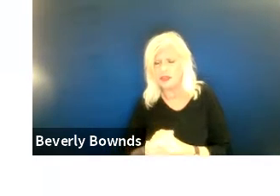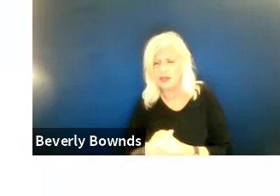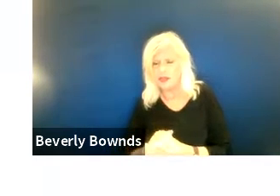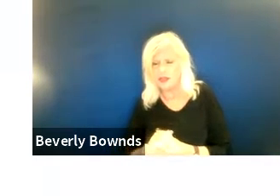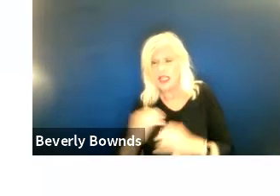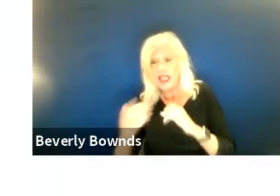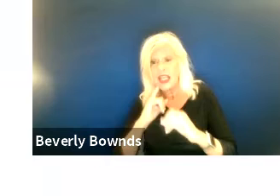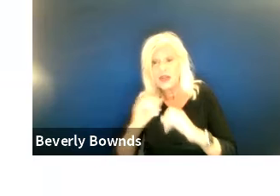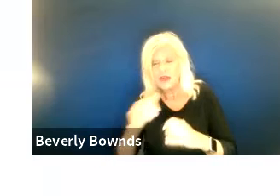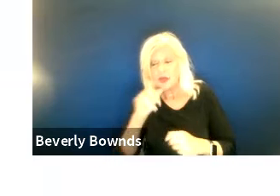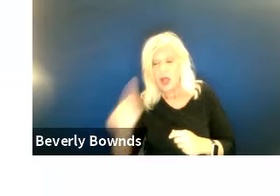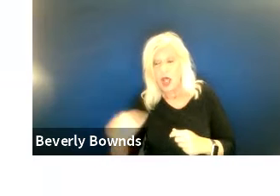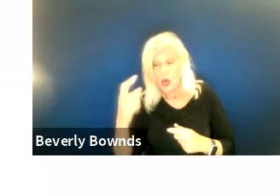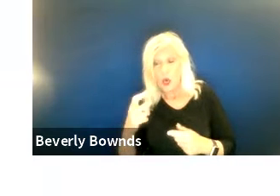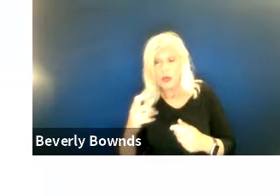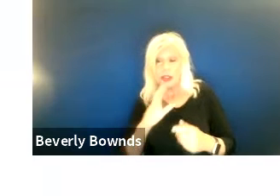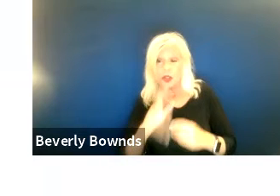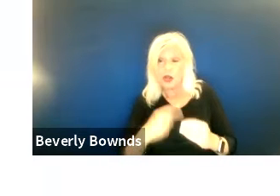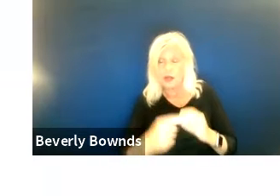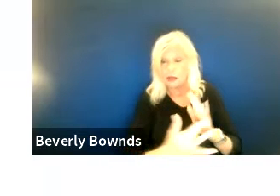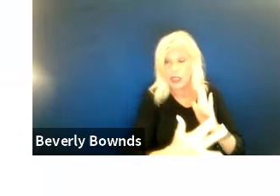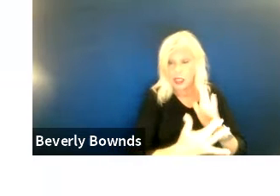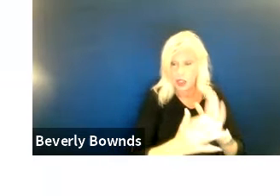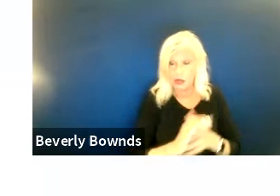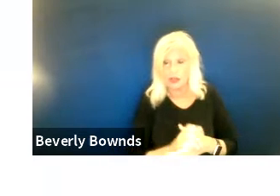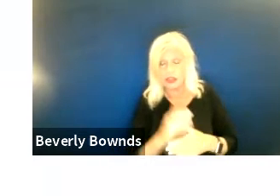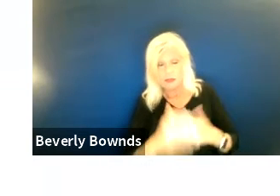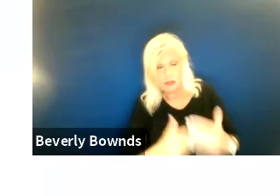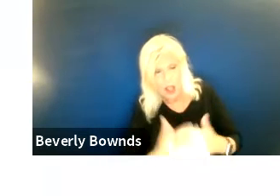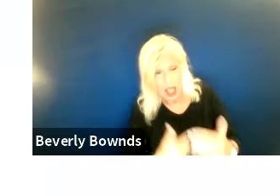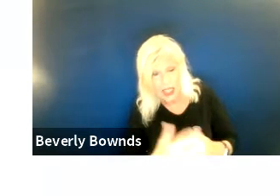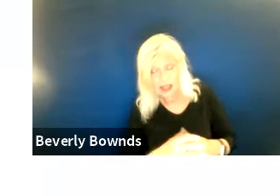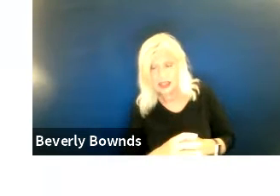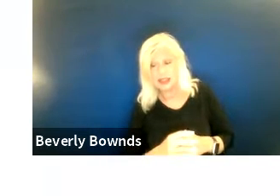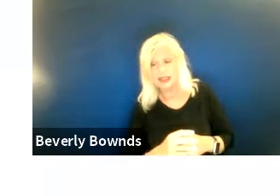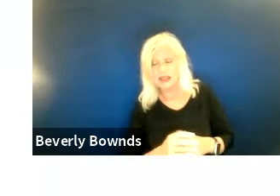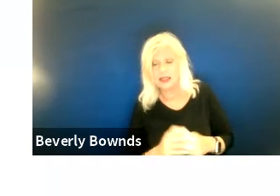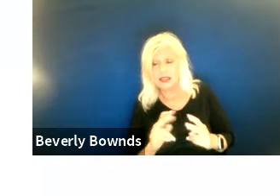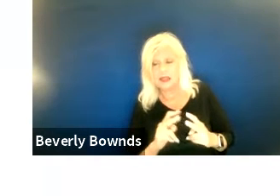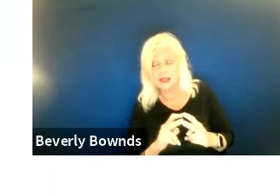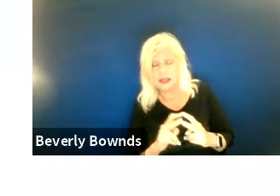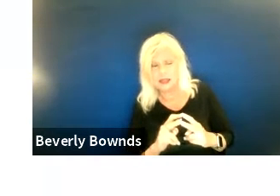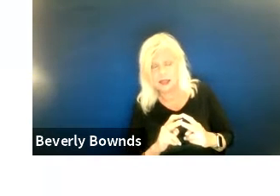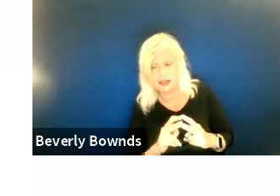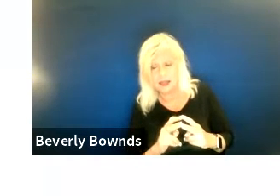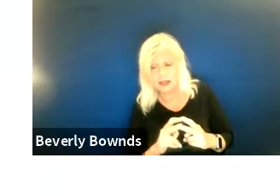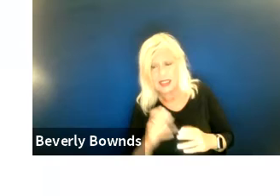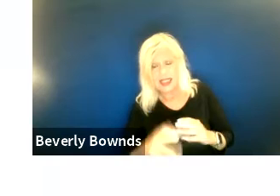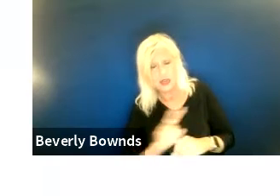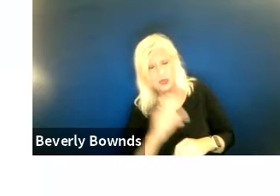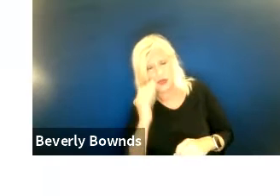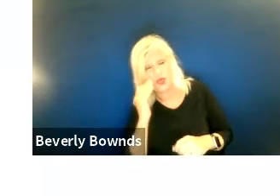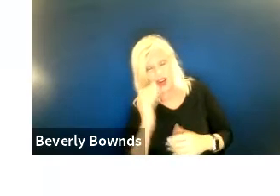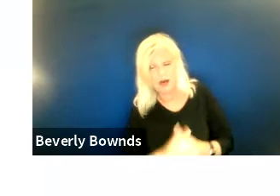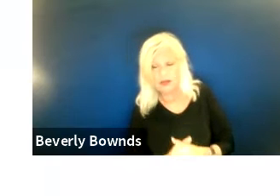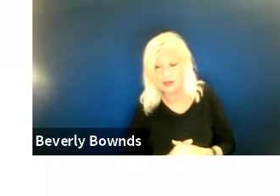interviews not only cover the technology aspects of it, all the process that the end user is aware of. Were you